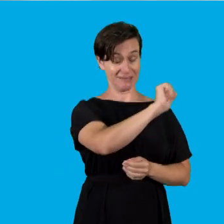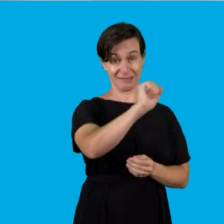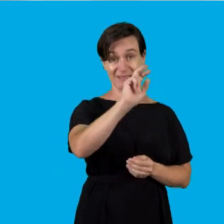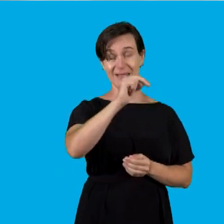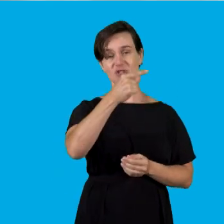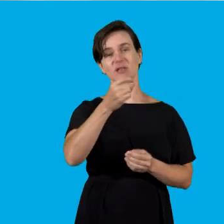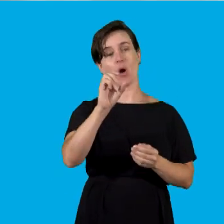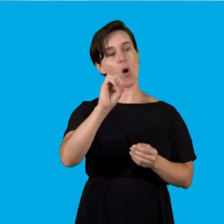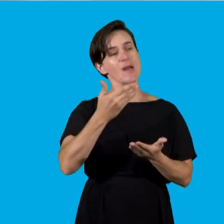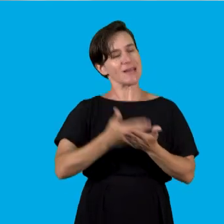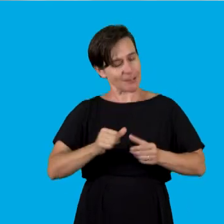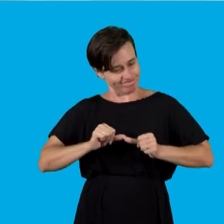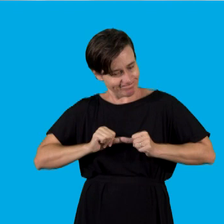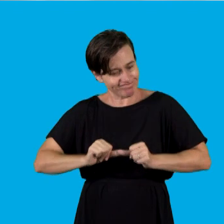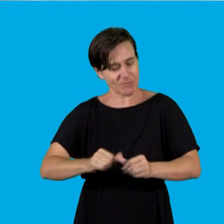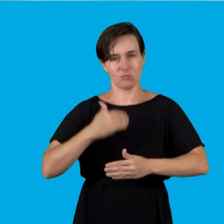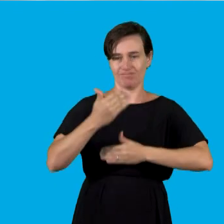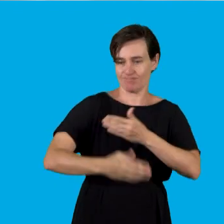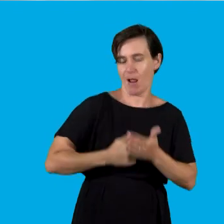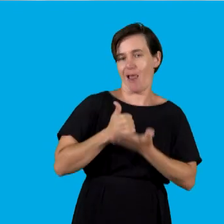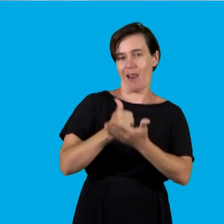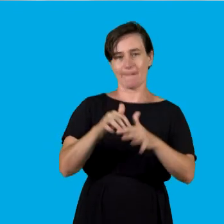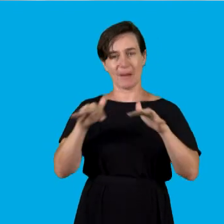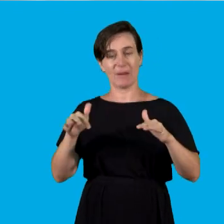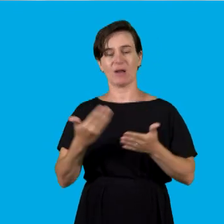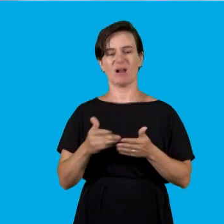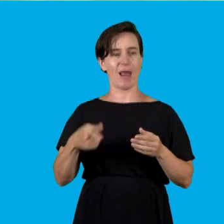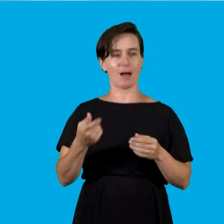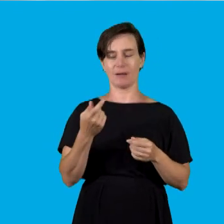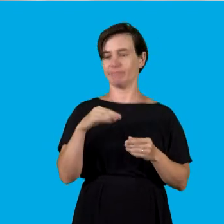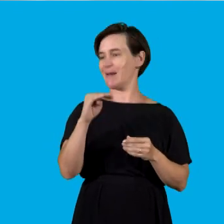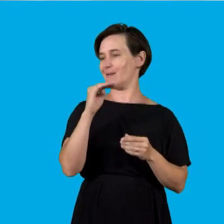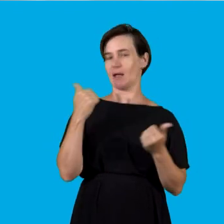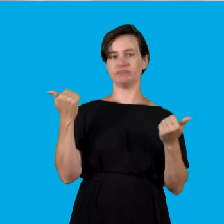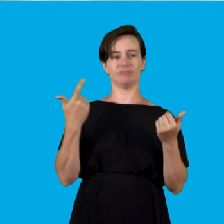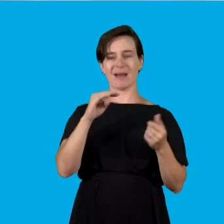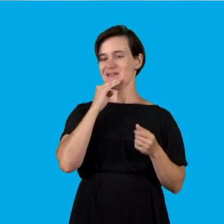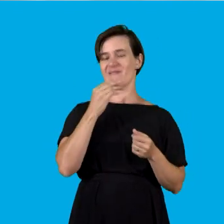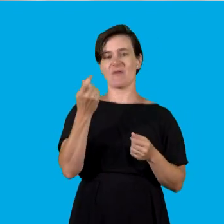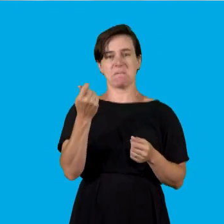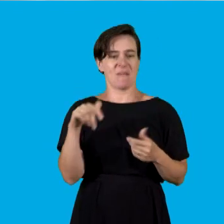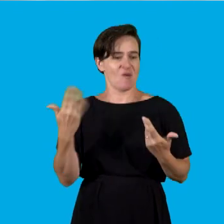local NGOs, they can continue to be sustainable in the long run. They won't close down because of